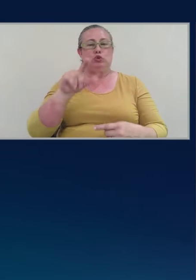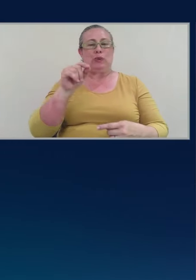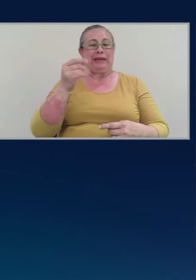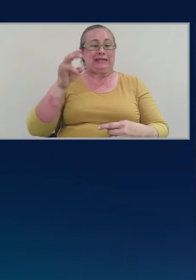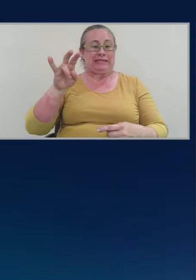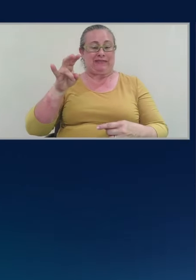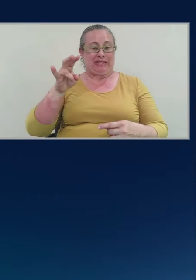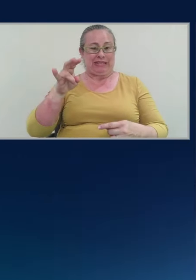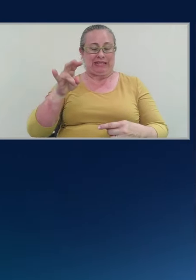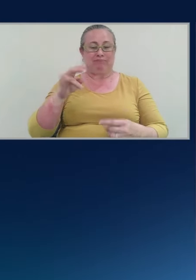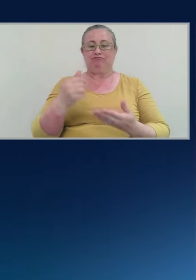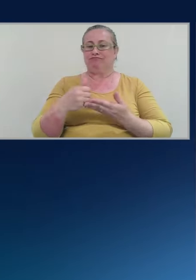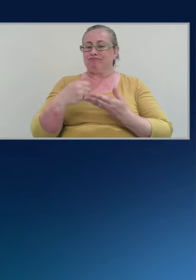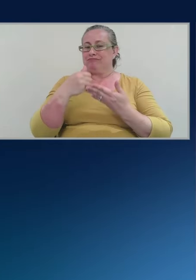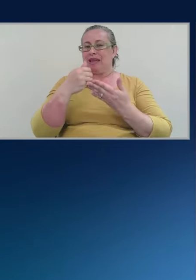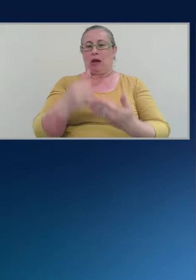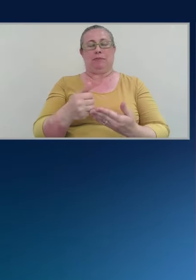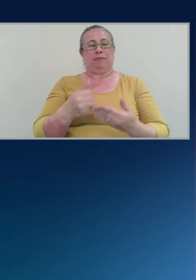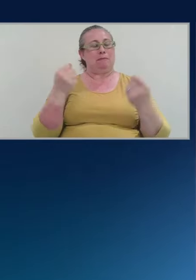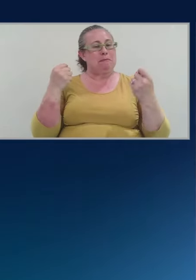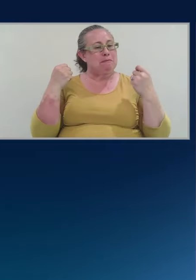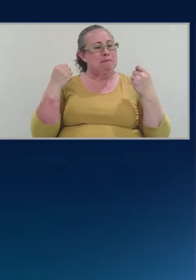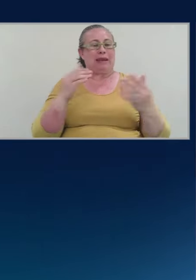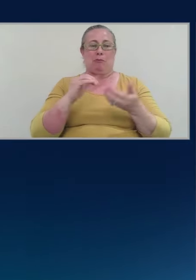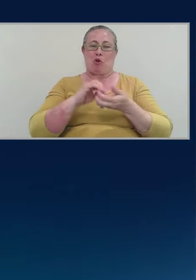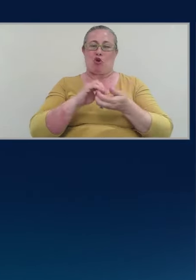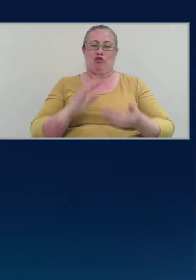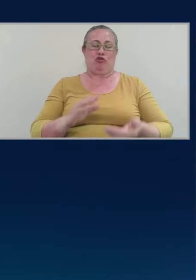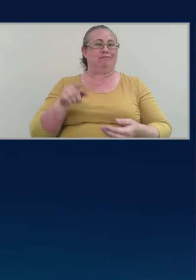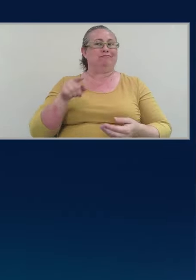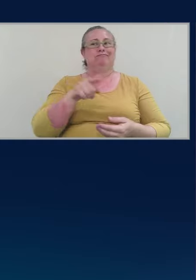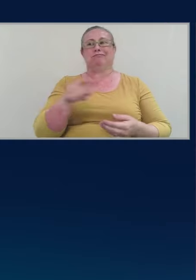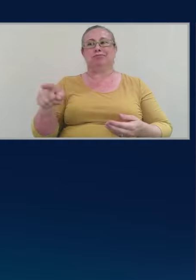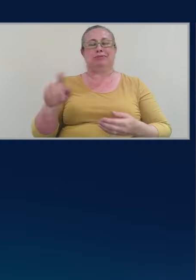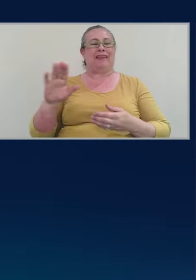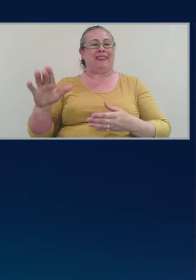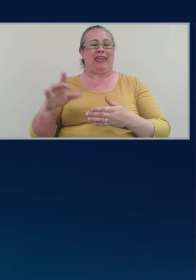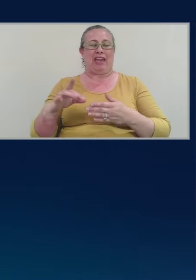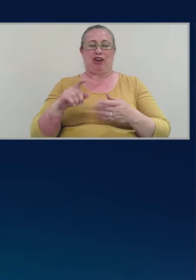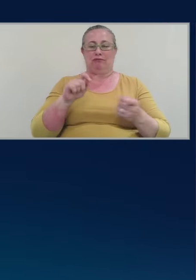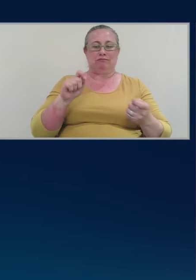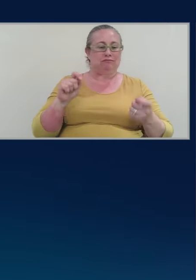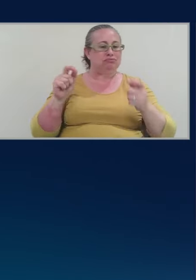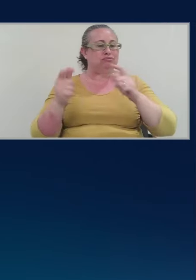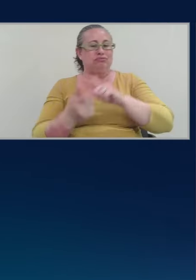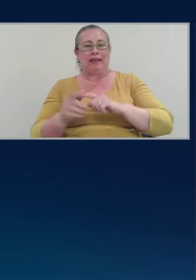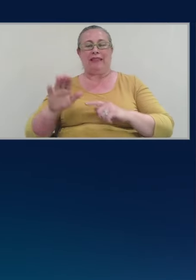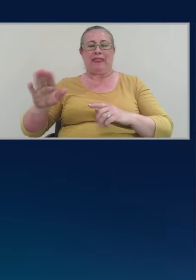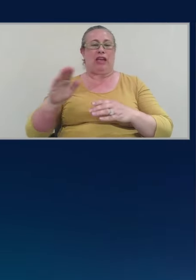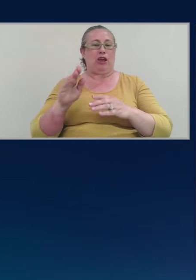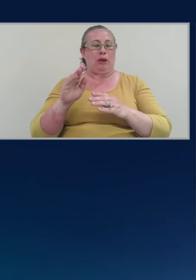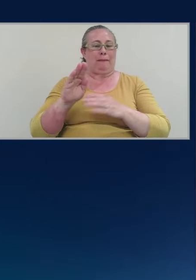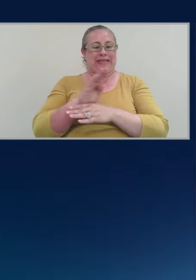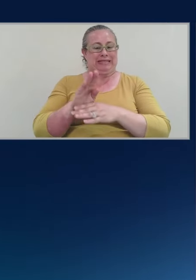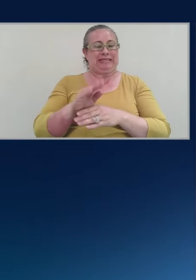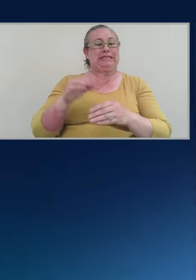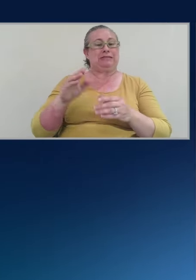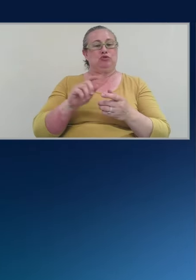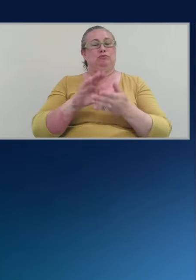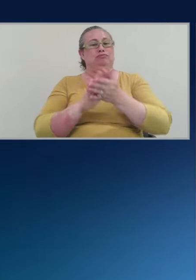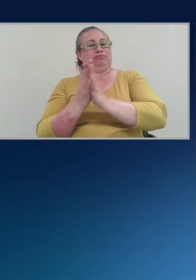we've helped numerous partners on their journey to transformation of their business into SaaS. We